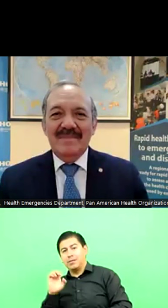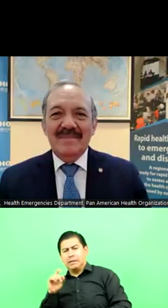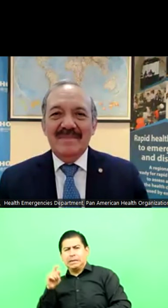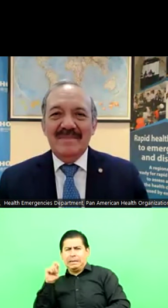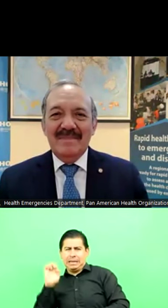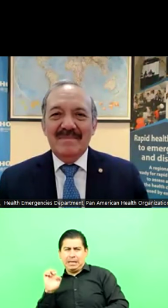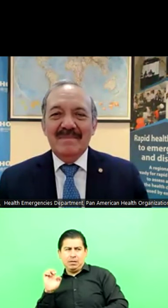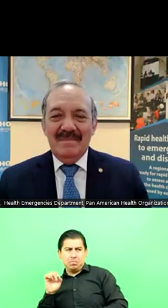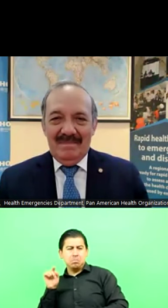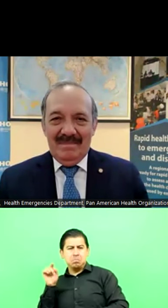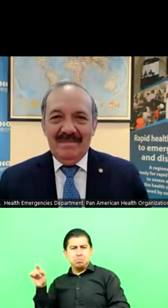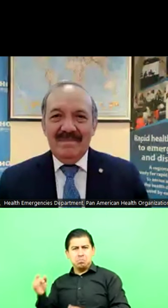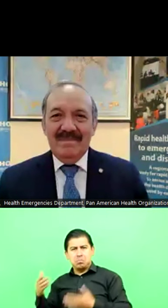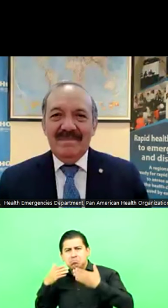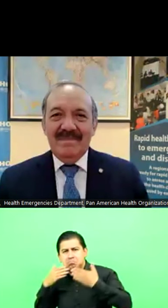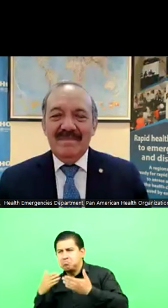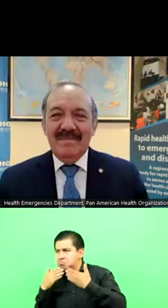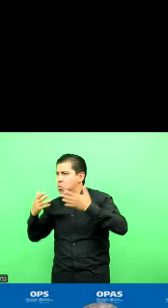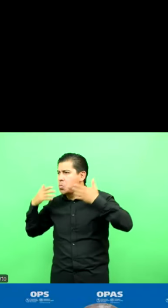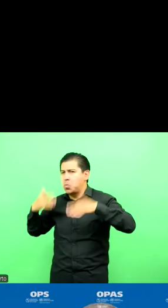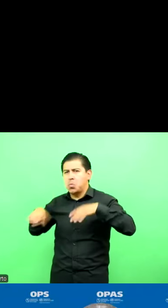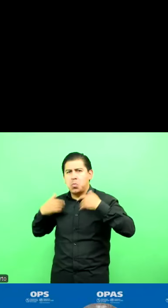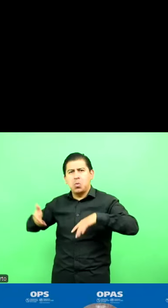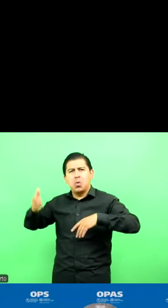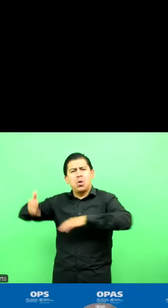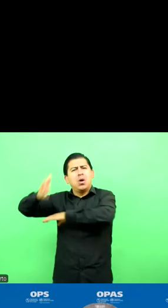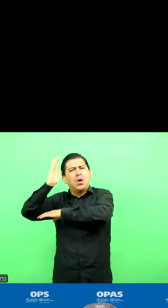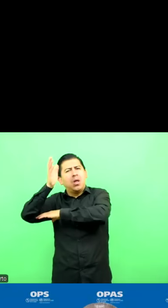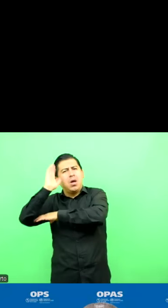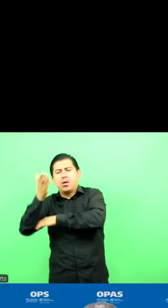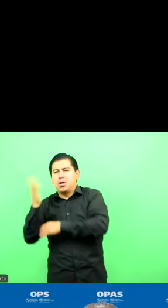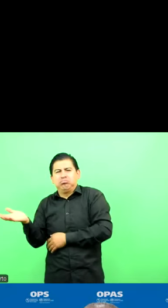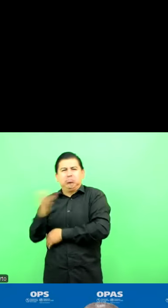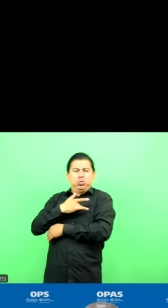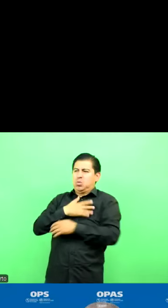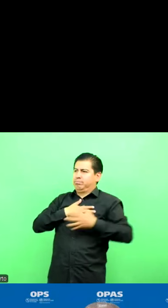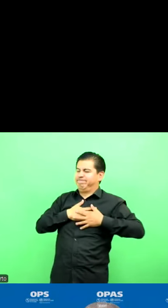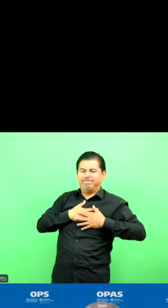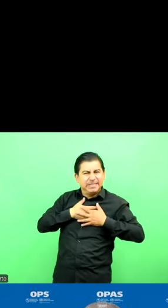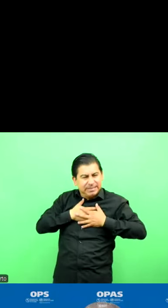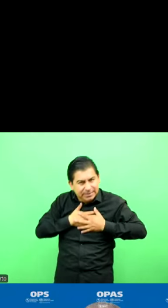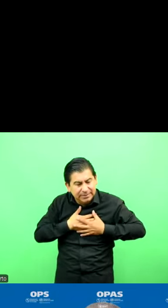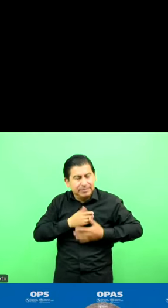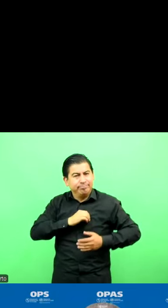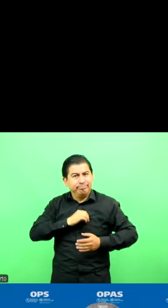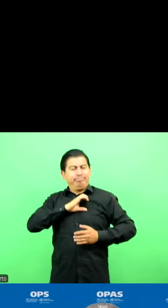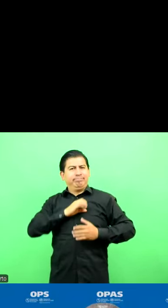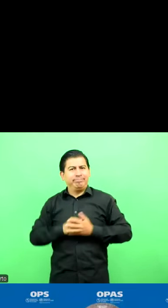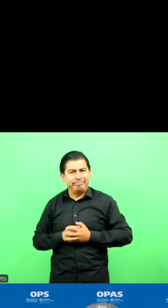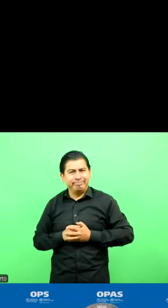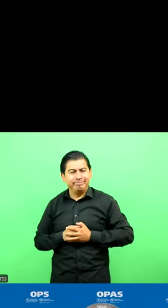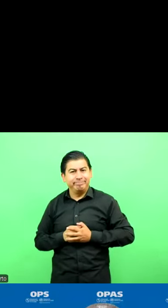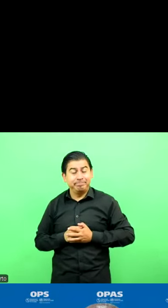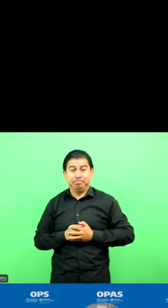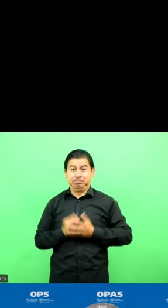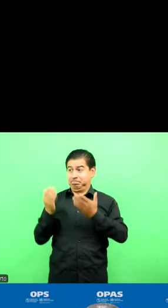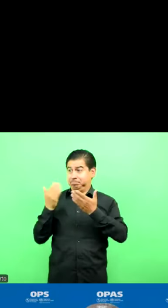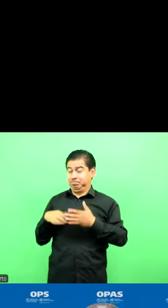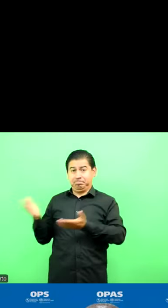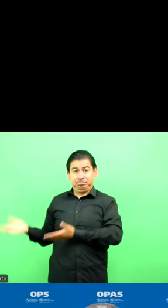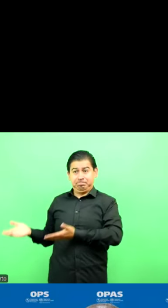welcoming remarks. Now I'd like to move and give the floor to start the part one of this